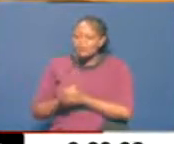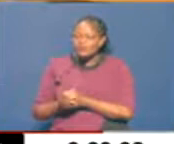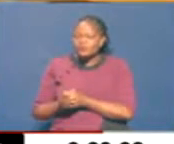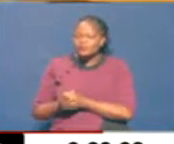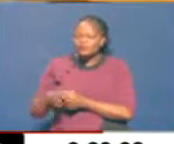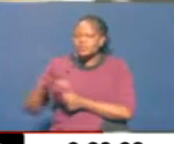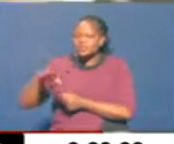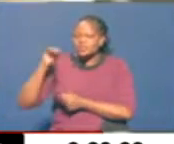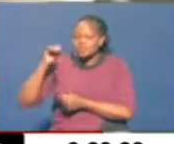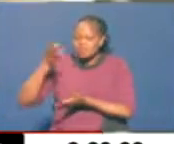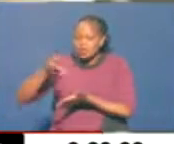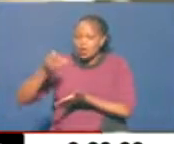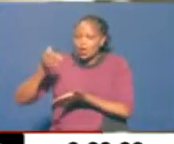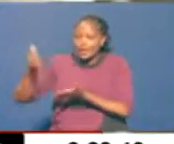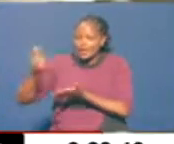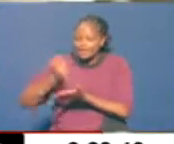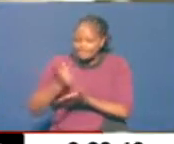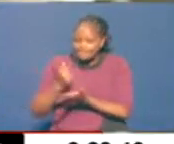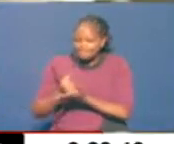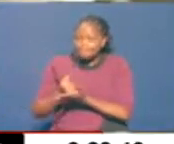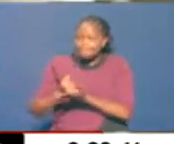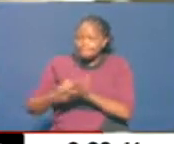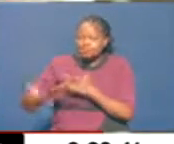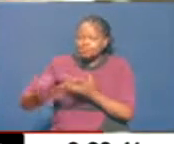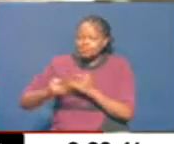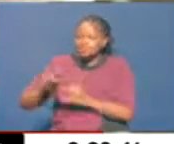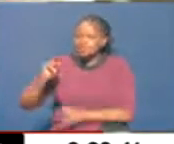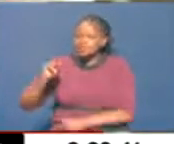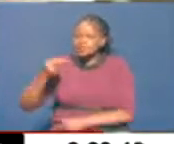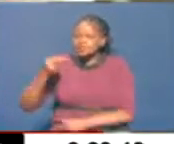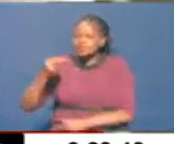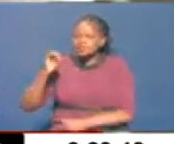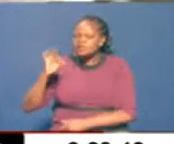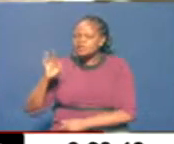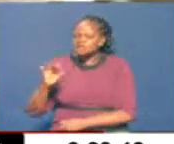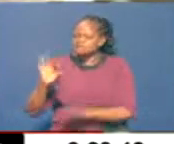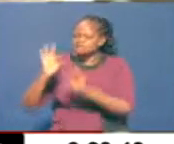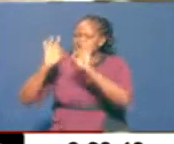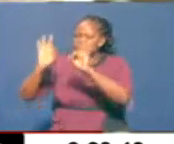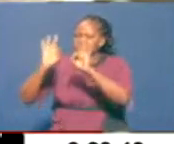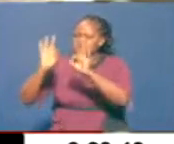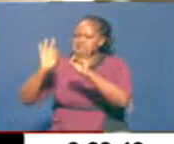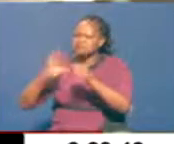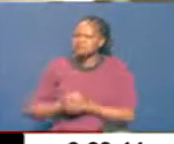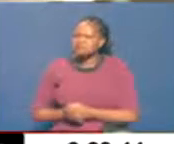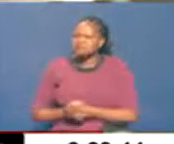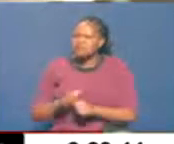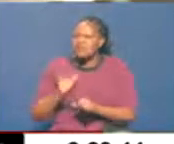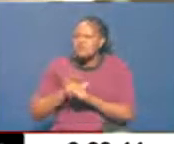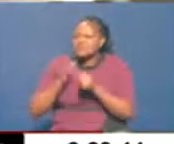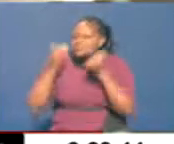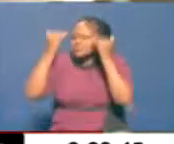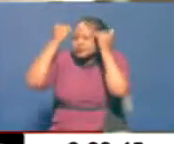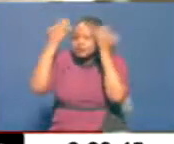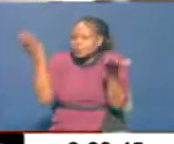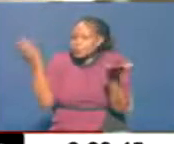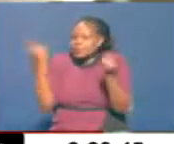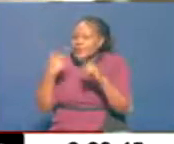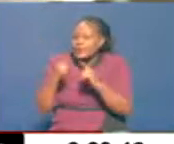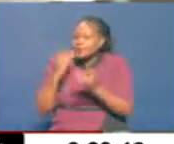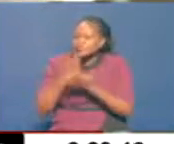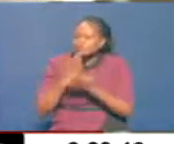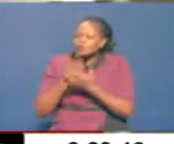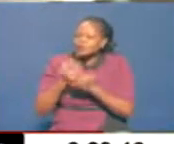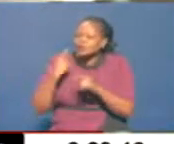hold. And I looked at NHIF, and it's remarkable. Many may not know, but short of maybe 7 years